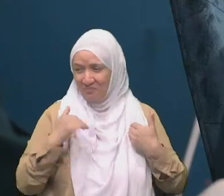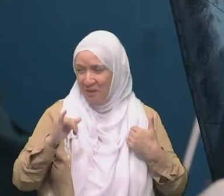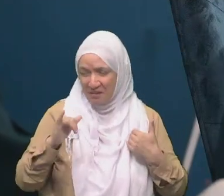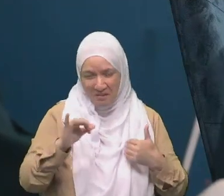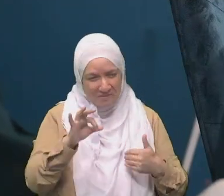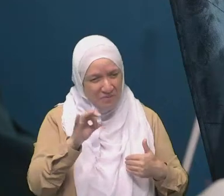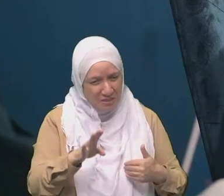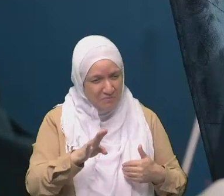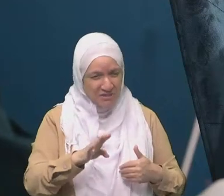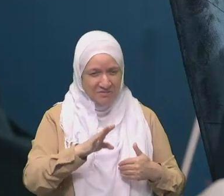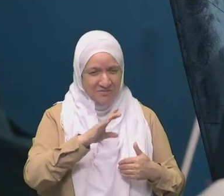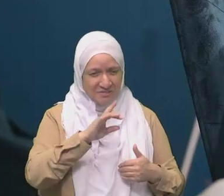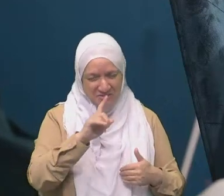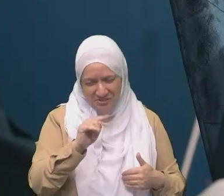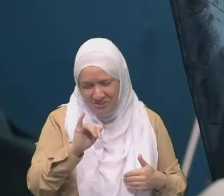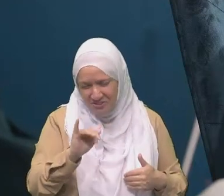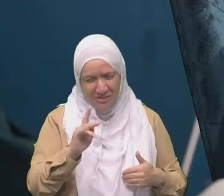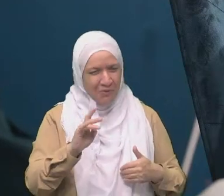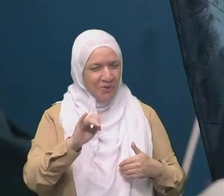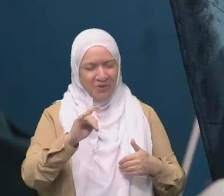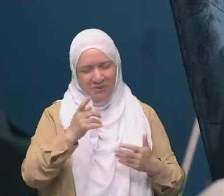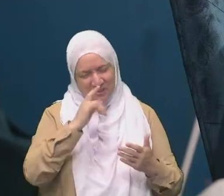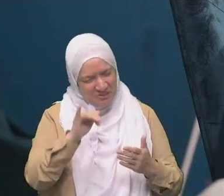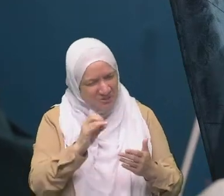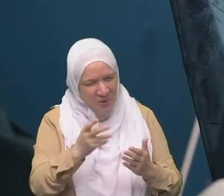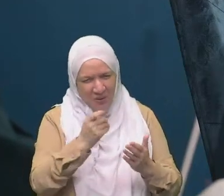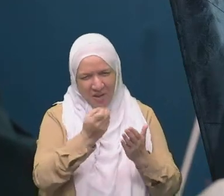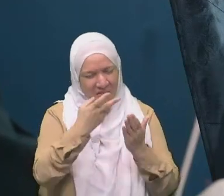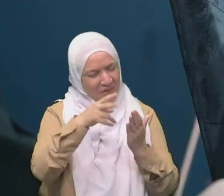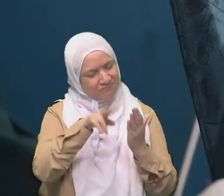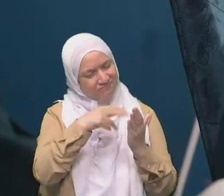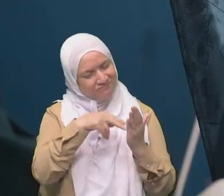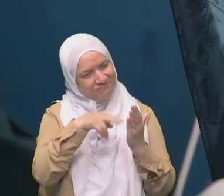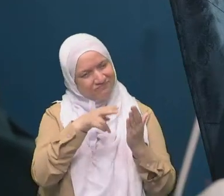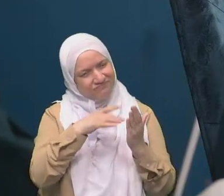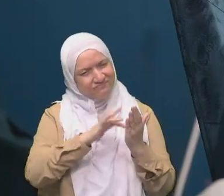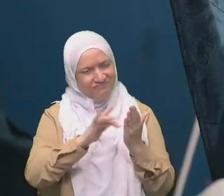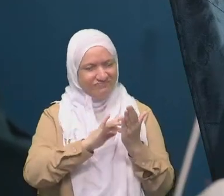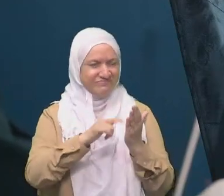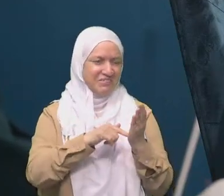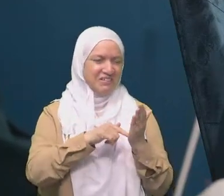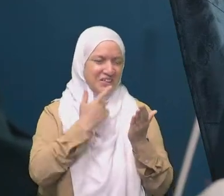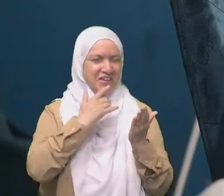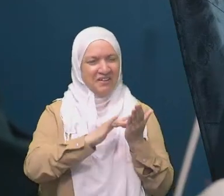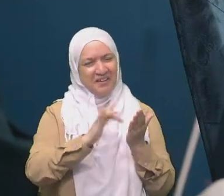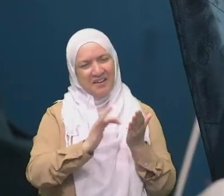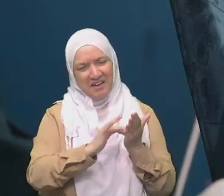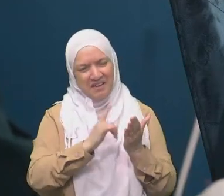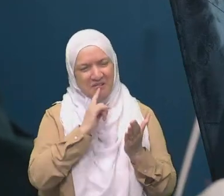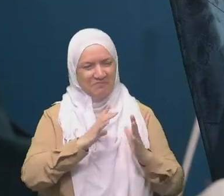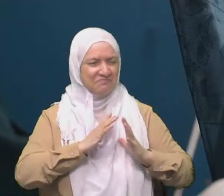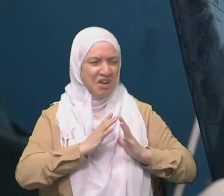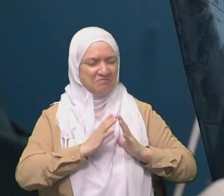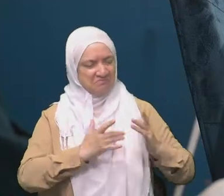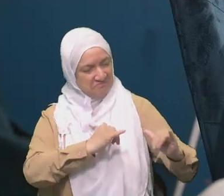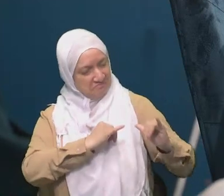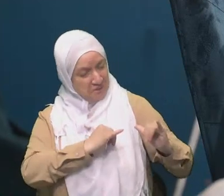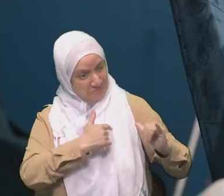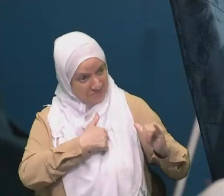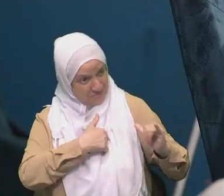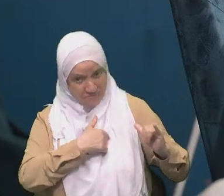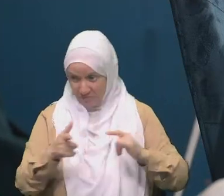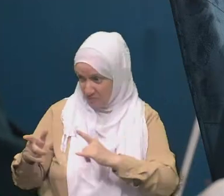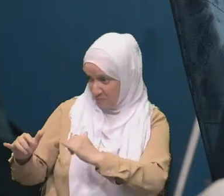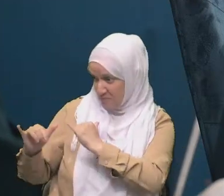because Muslims do that, so why not? Like many, many people, they have that delusion, if I move my family and do hijrah to a Muslim country, we're